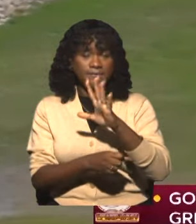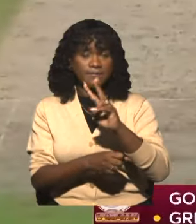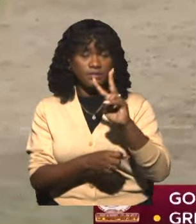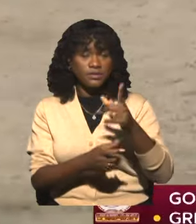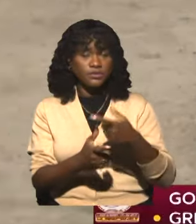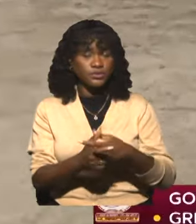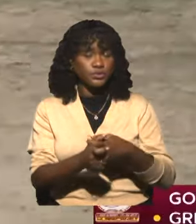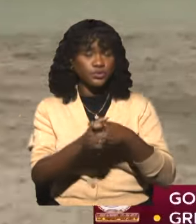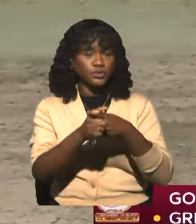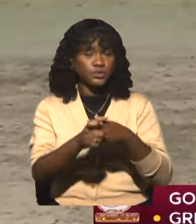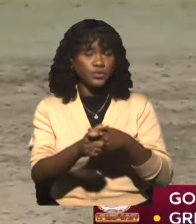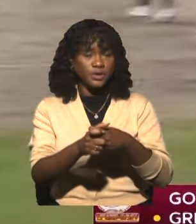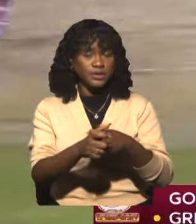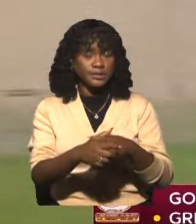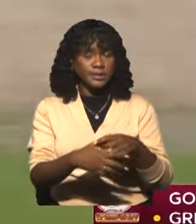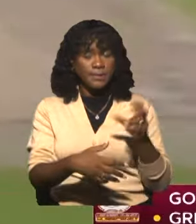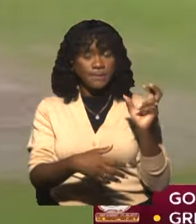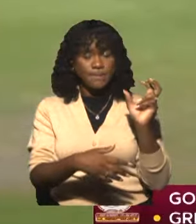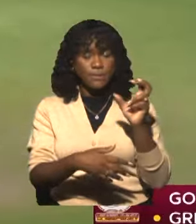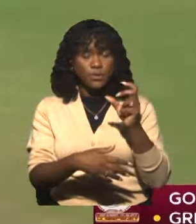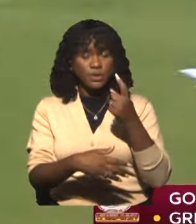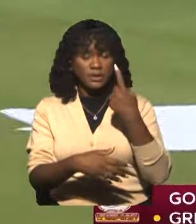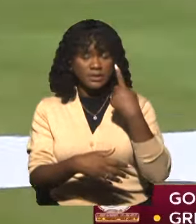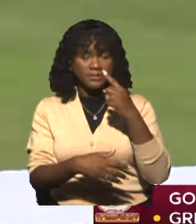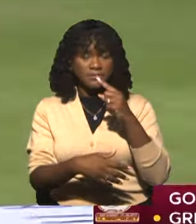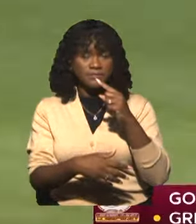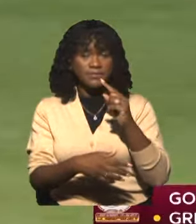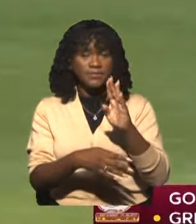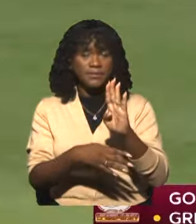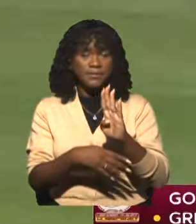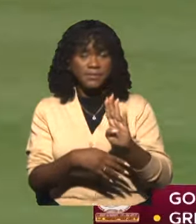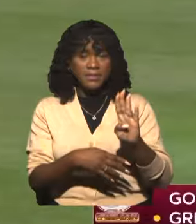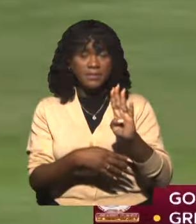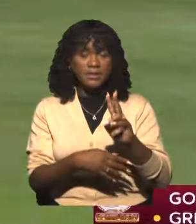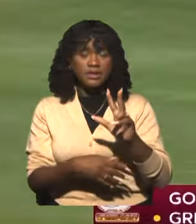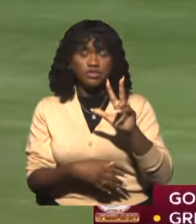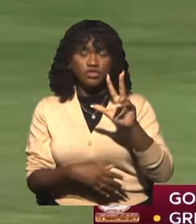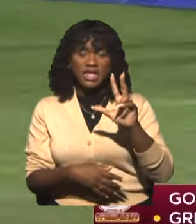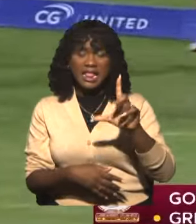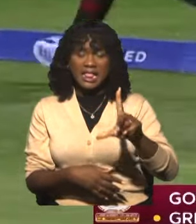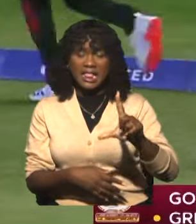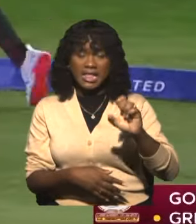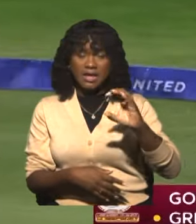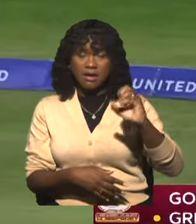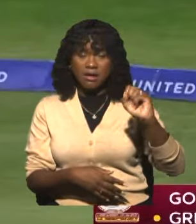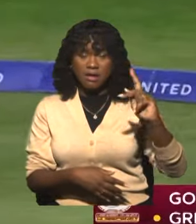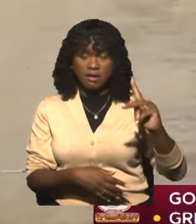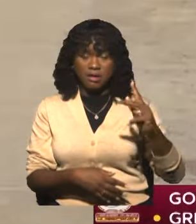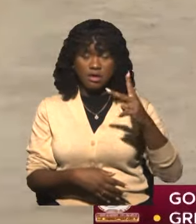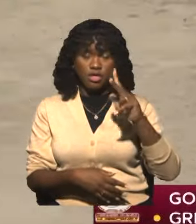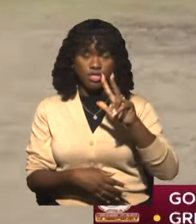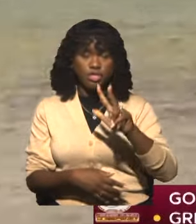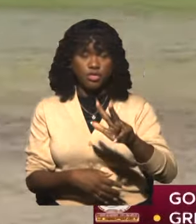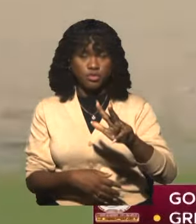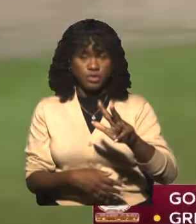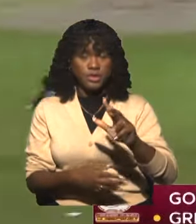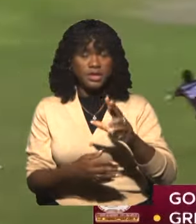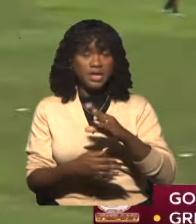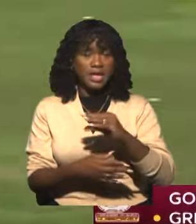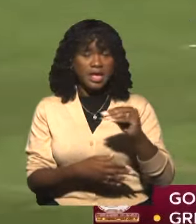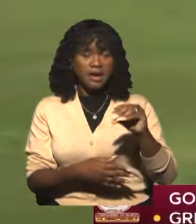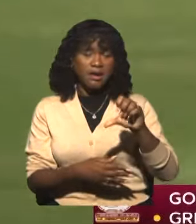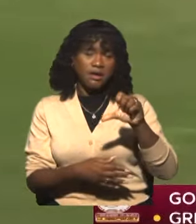runs. Bowling for the Pride, Javed Leacock took 3 for 43, while Dominic Drakes, Naeem Young and